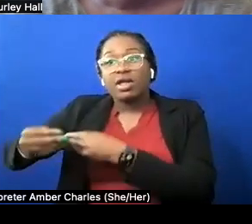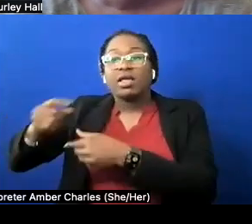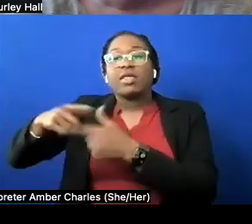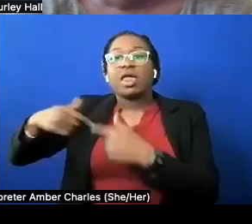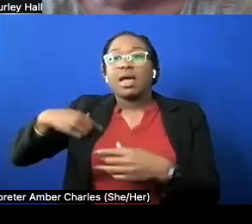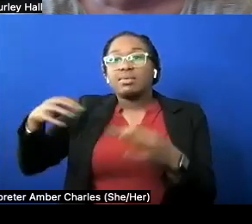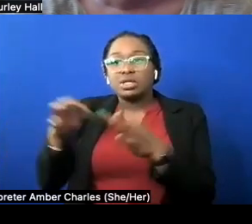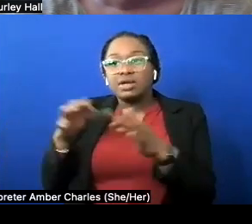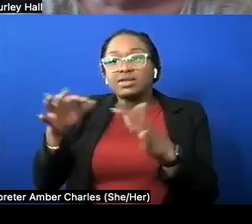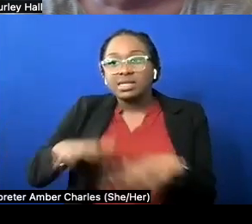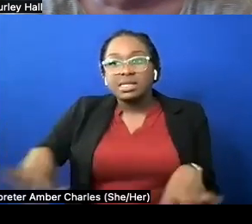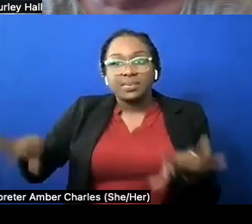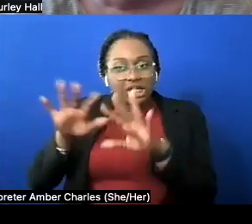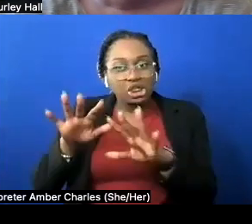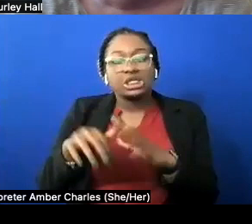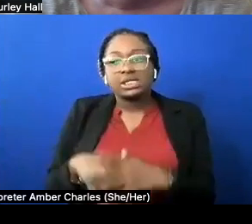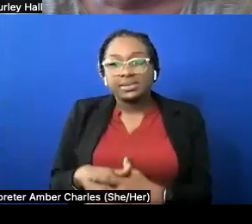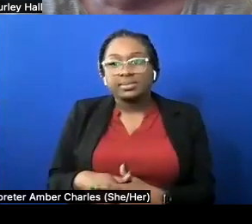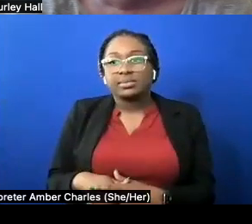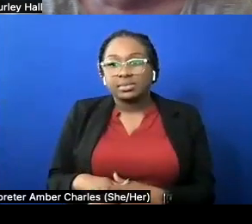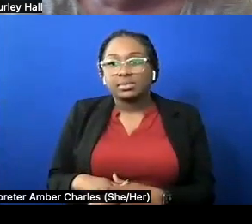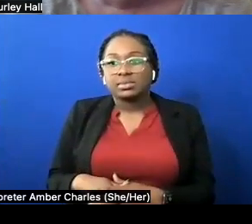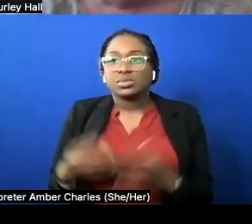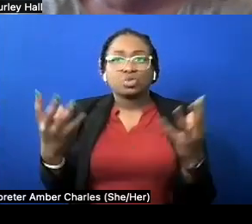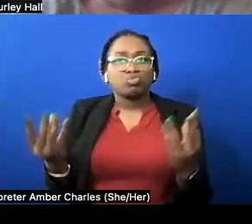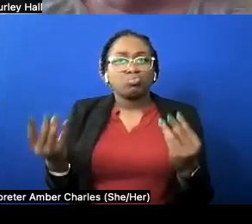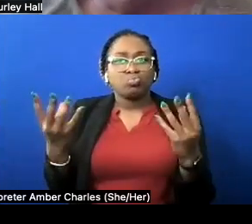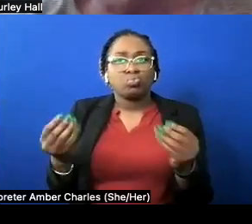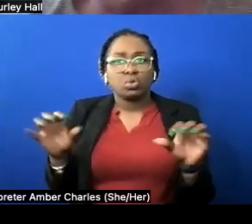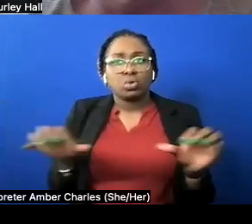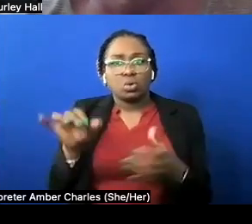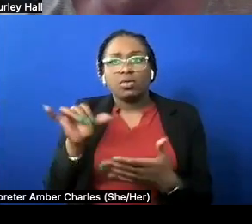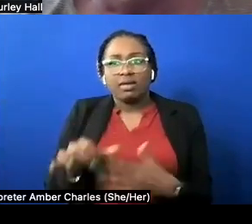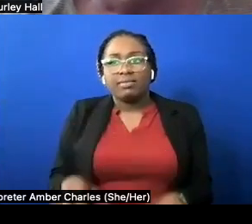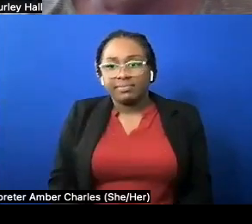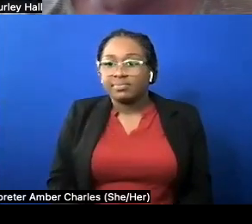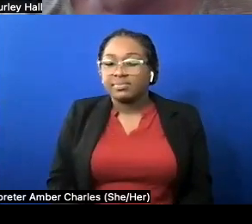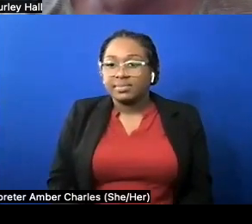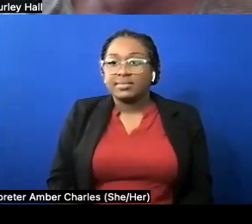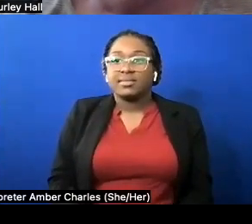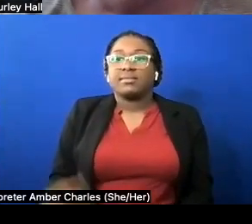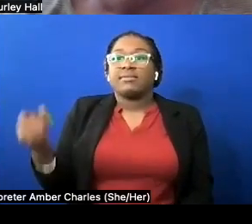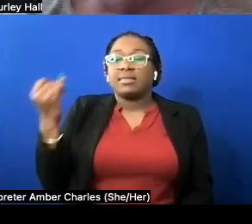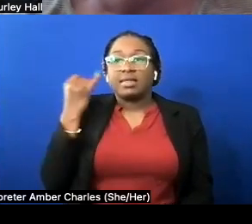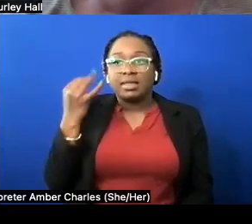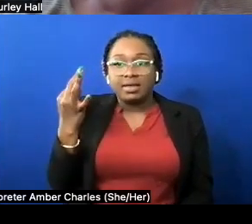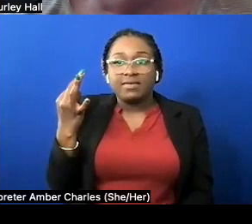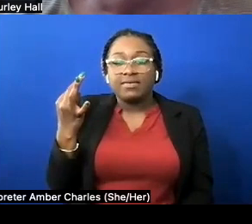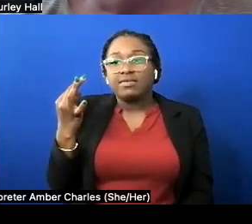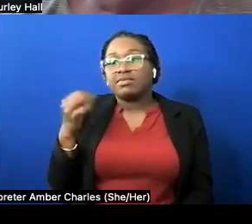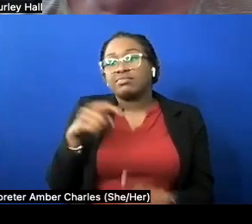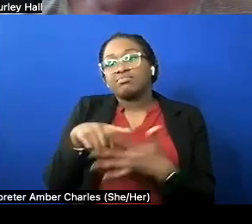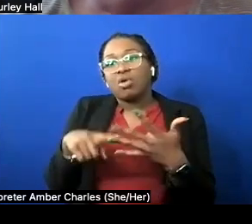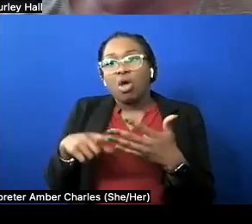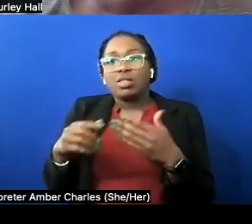like spaciousness and like cushion to like do that. If all these